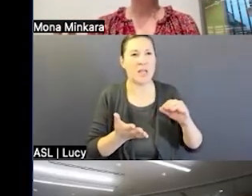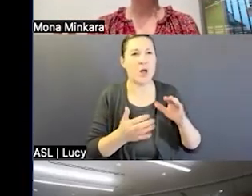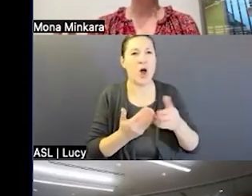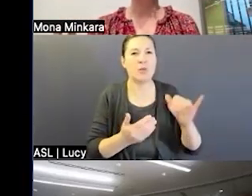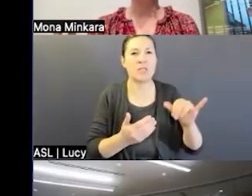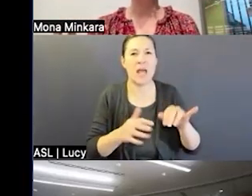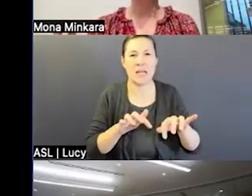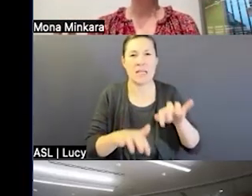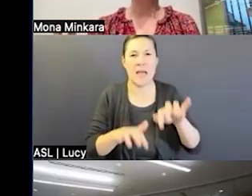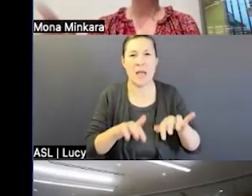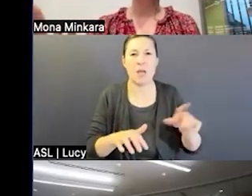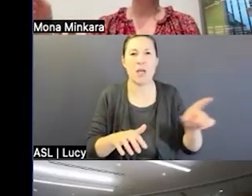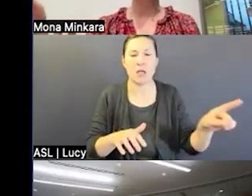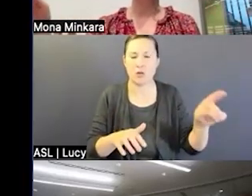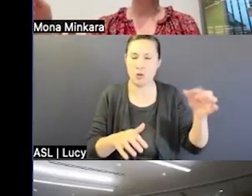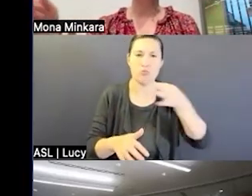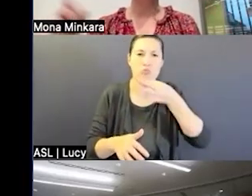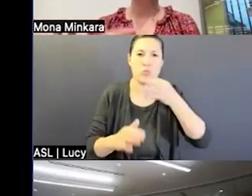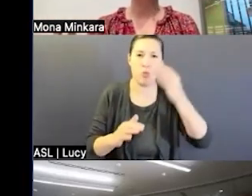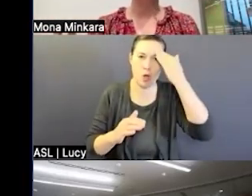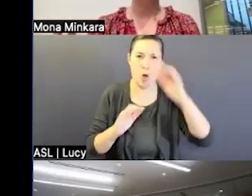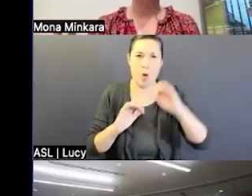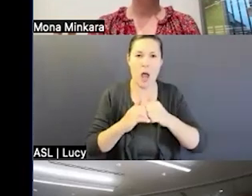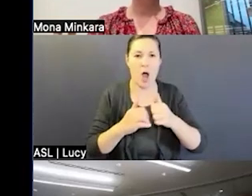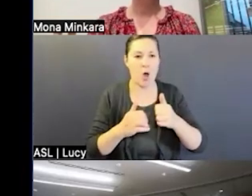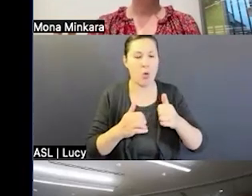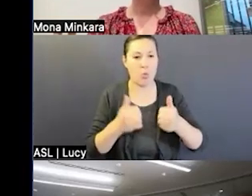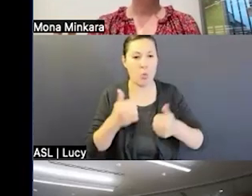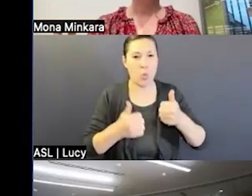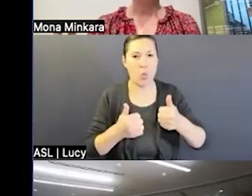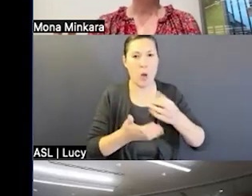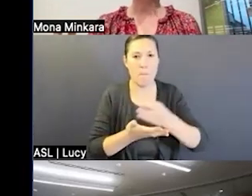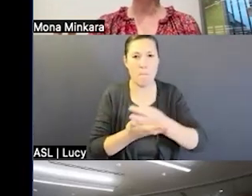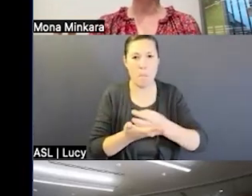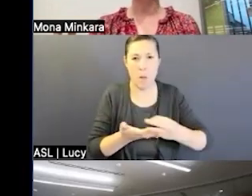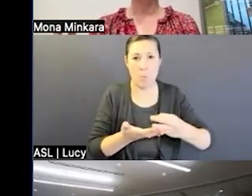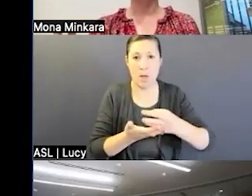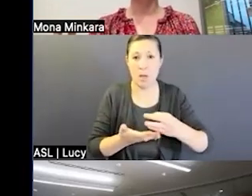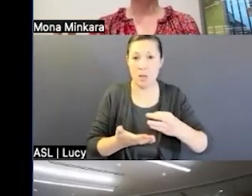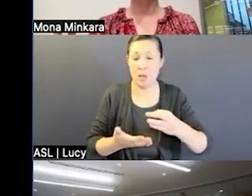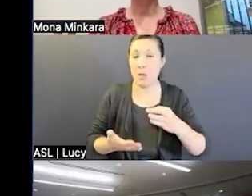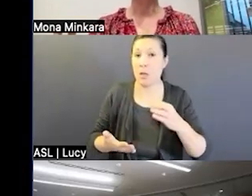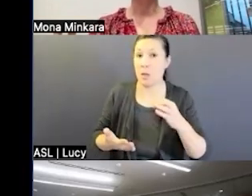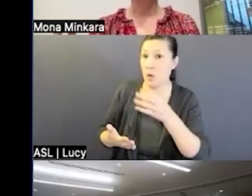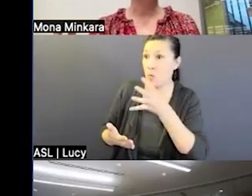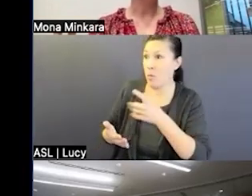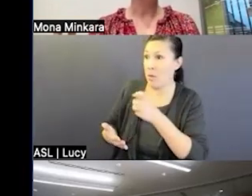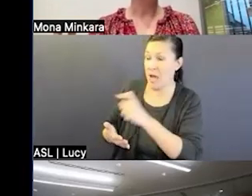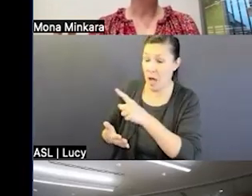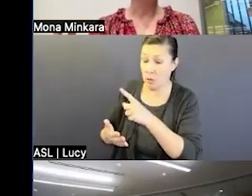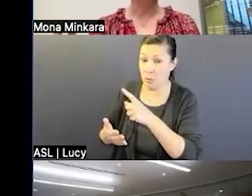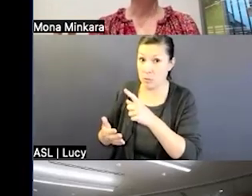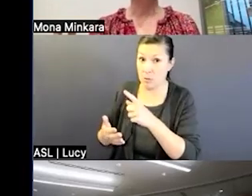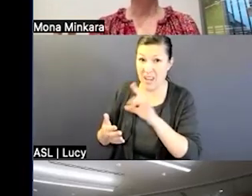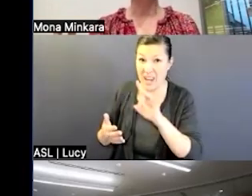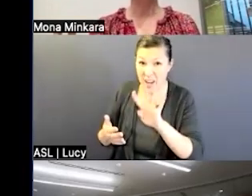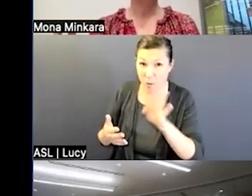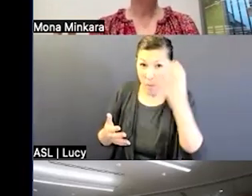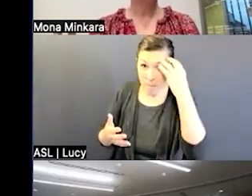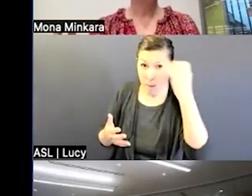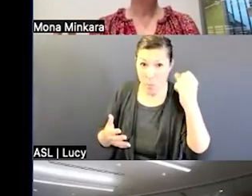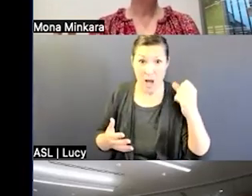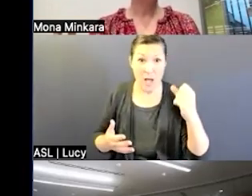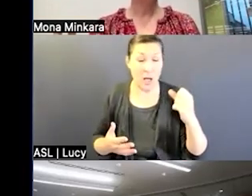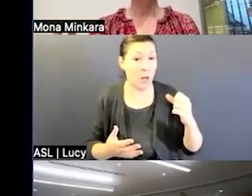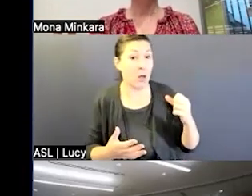how to get to all the buttons. And She has 84 of them memorized. Yes, she has hundreds and hundreds. Yeah. Oh,